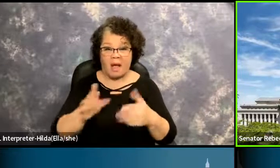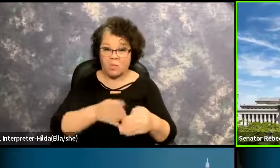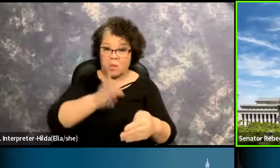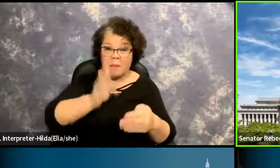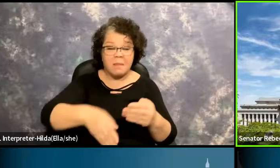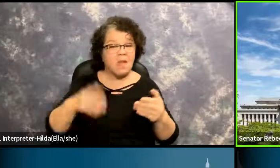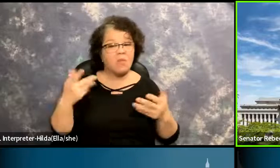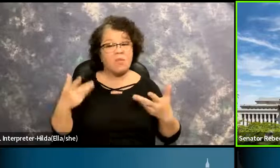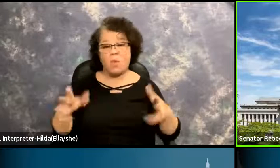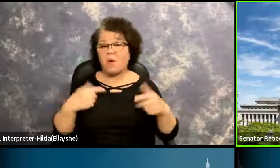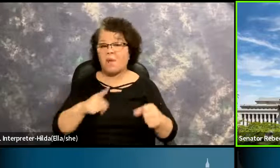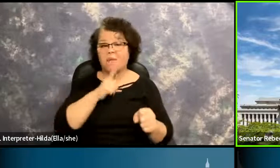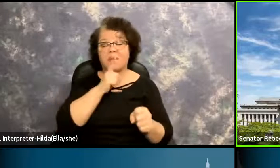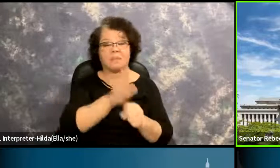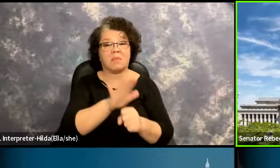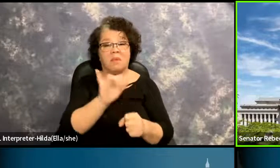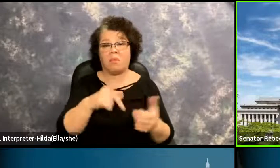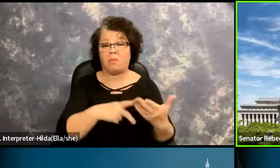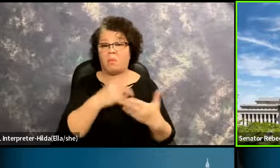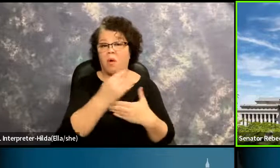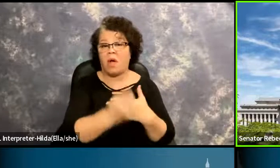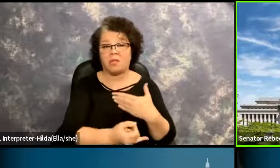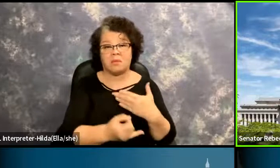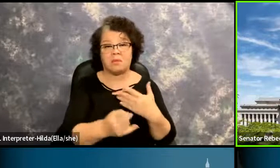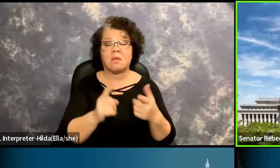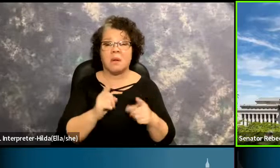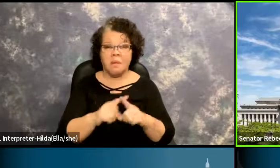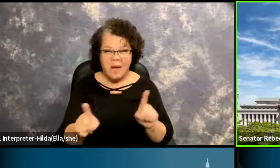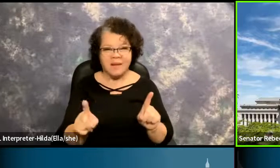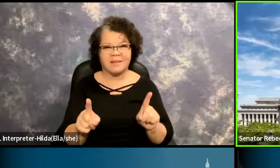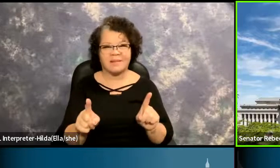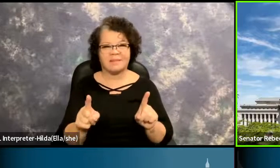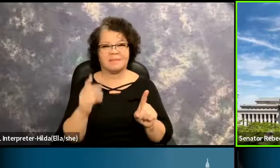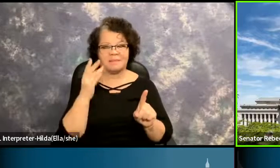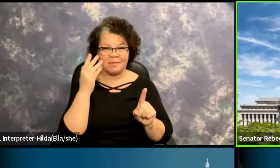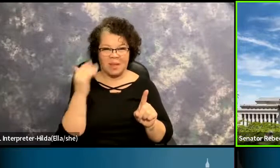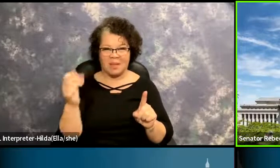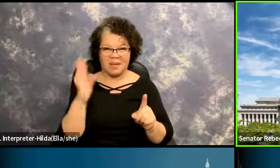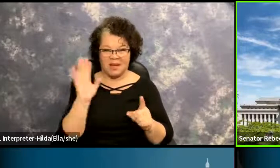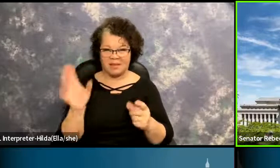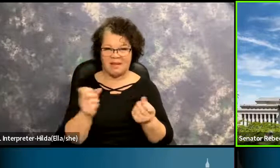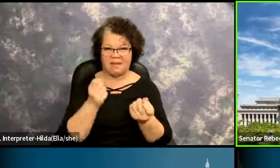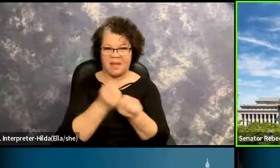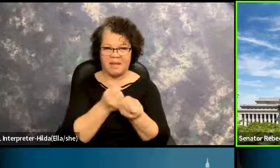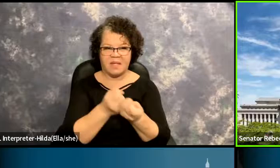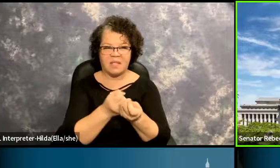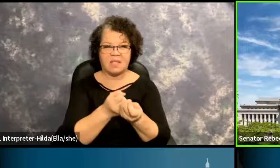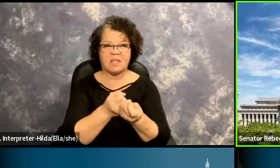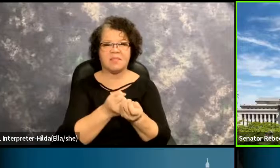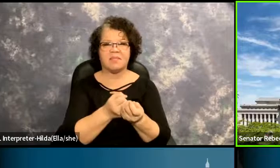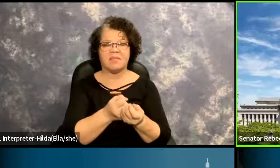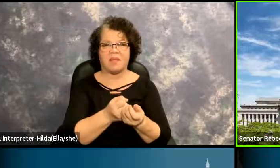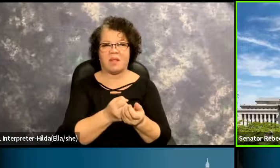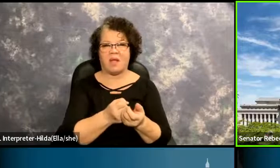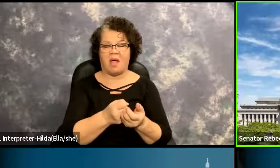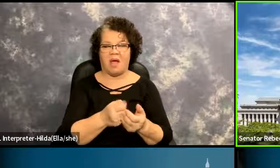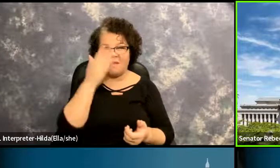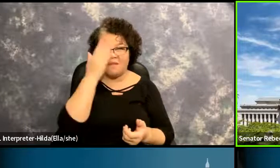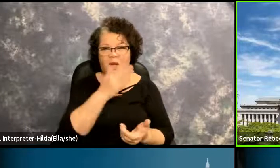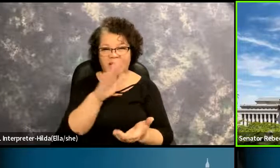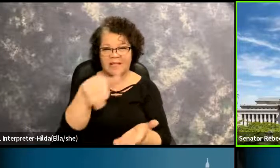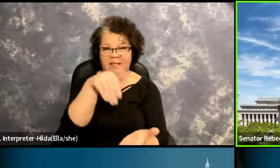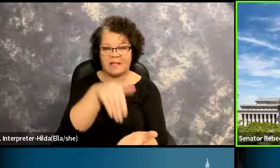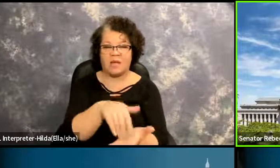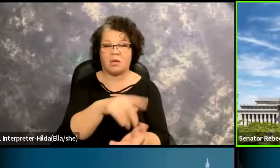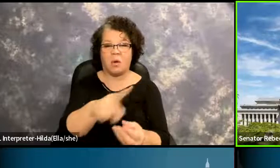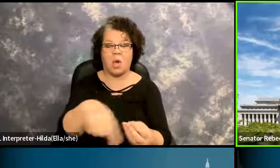to. And but because of advocacy of front and centered of